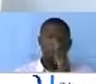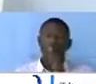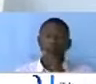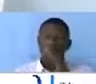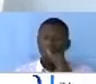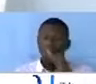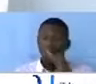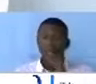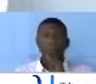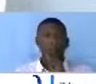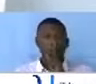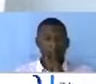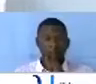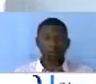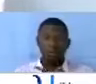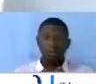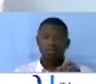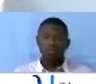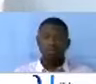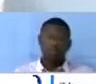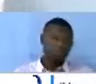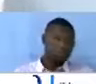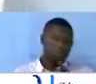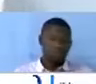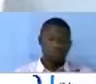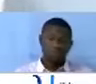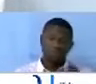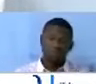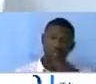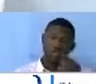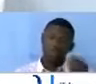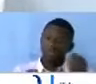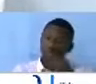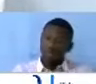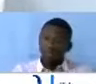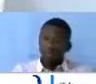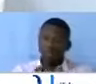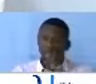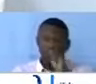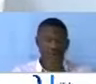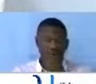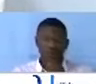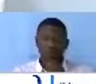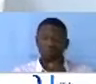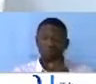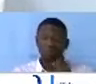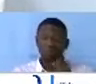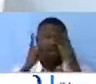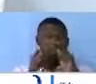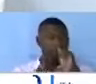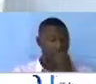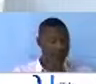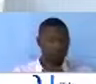people were sentenced to death, some to life imprisonment, and some to long terms of imprisonment.